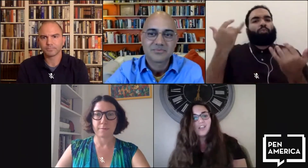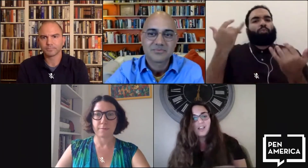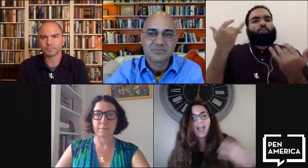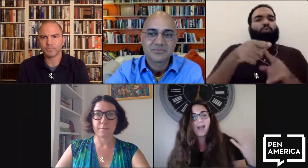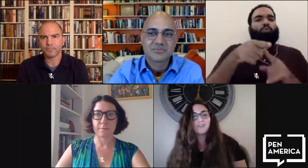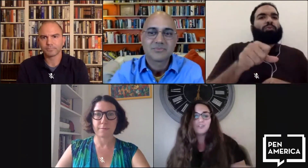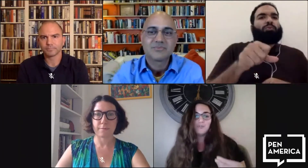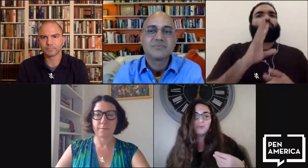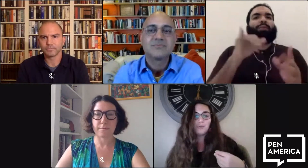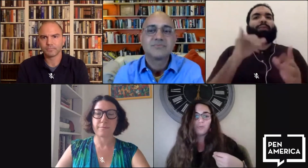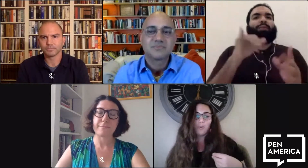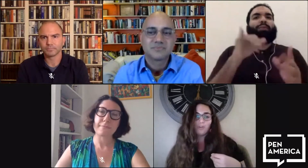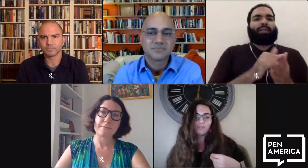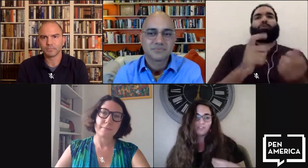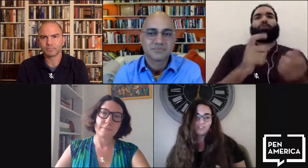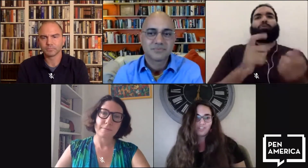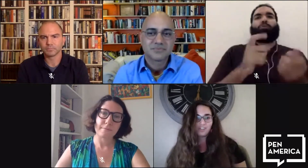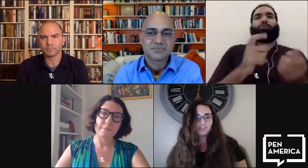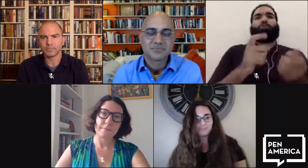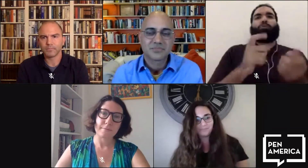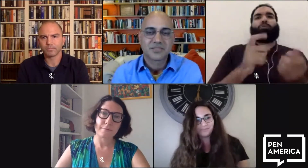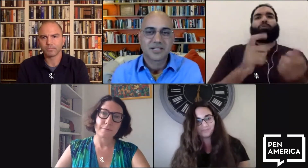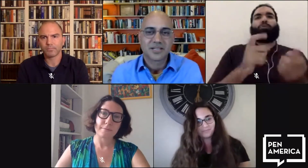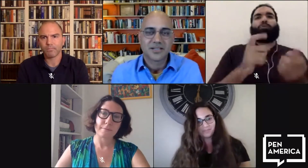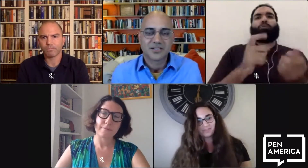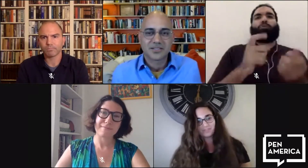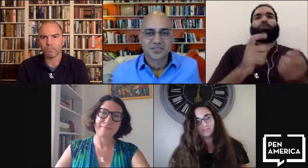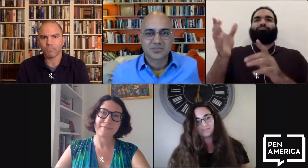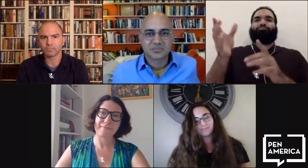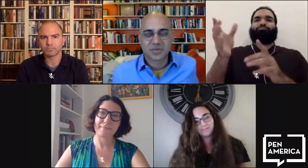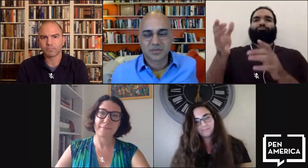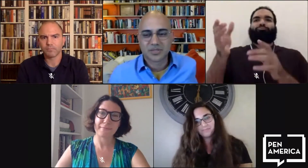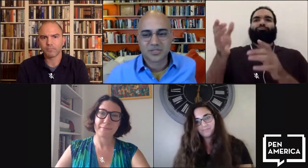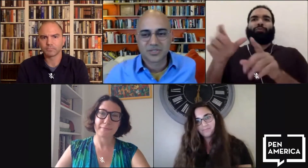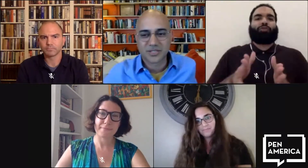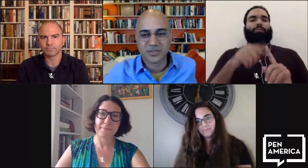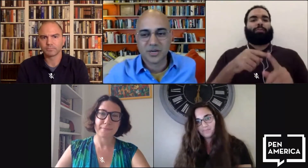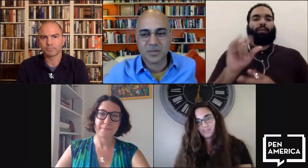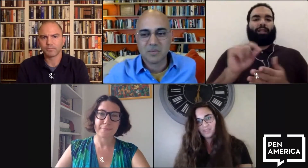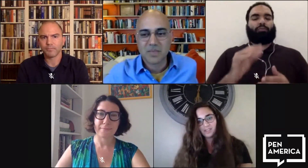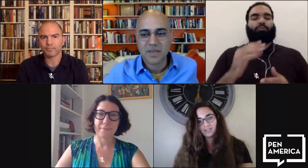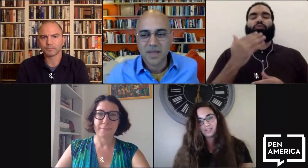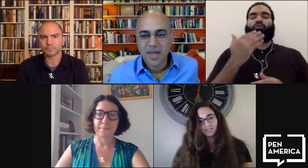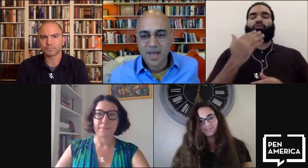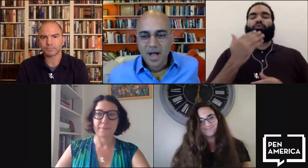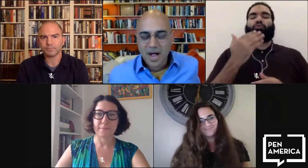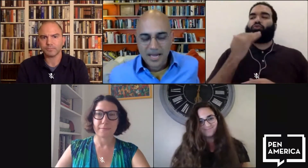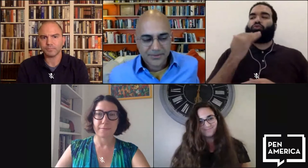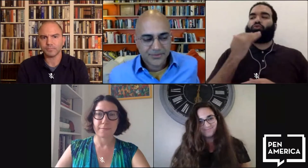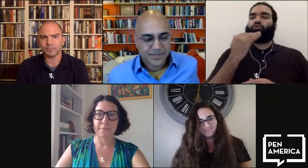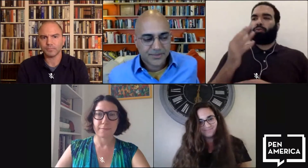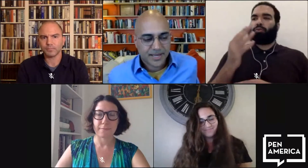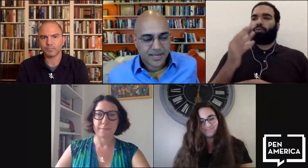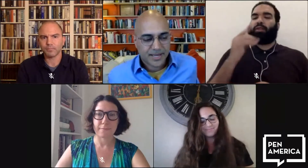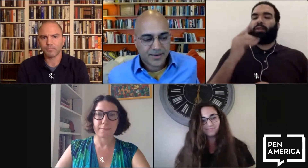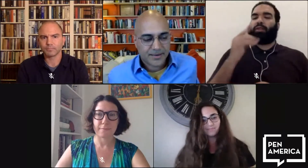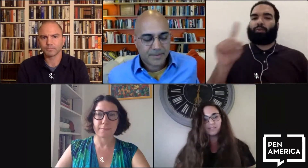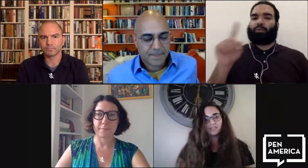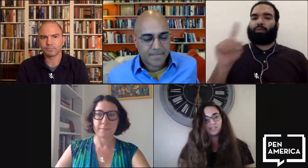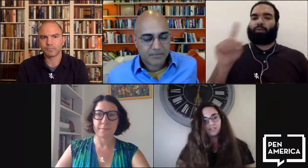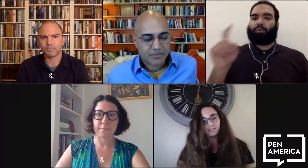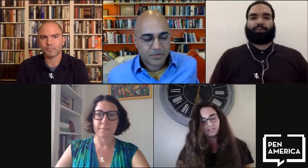opinions, how do you view the role of literature? Got it. That's a great question. Thank you. I think